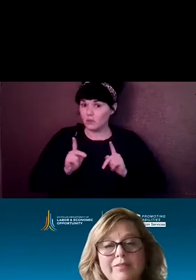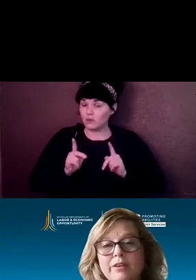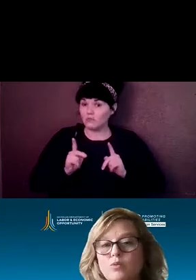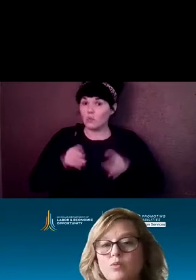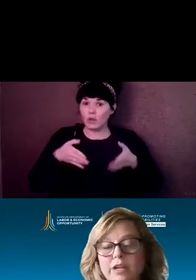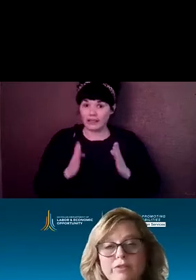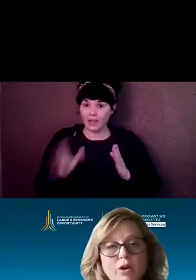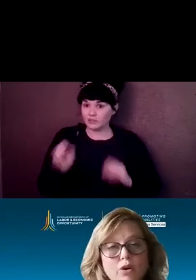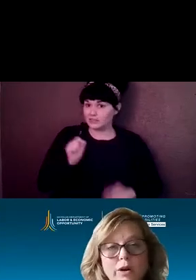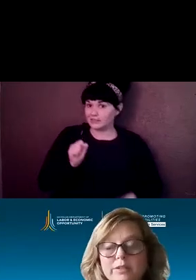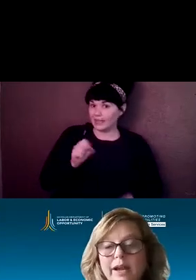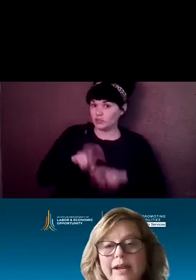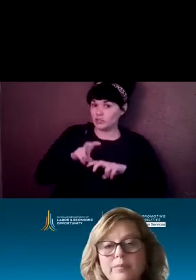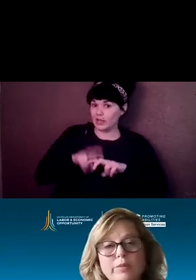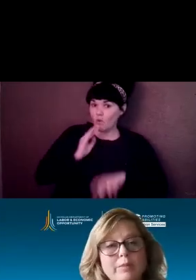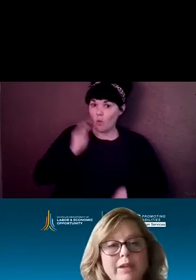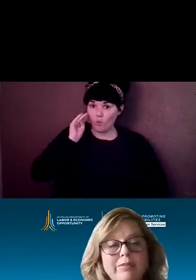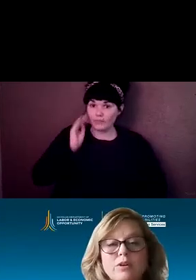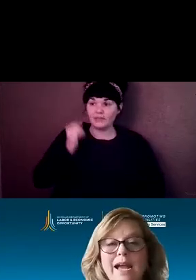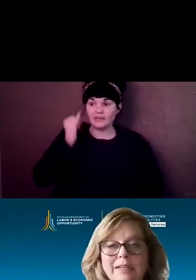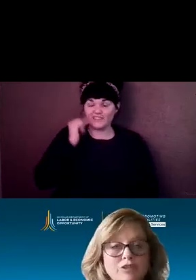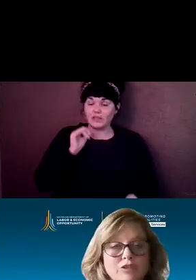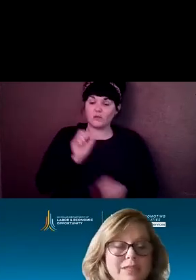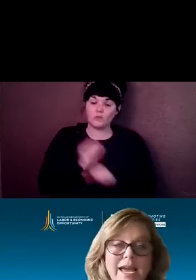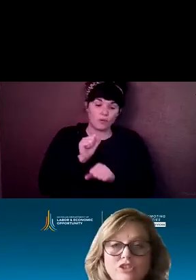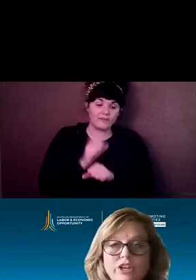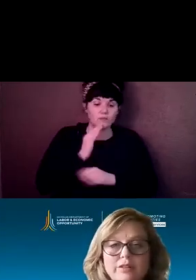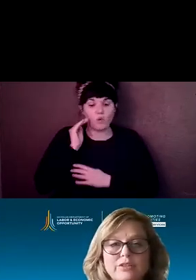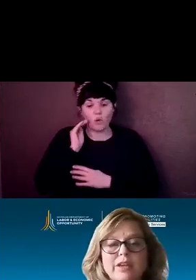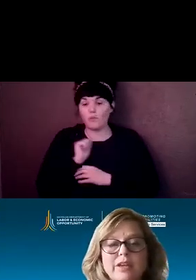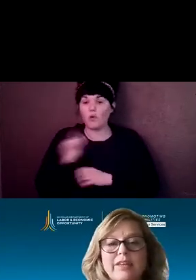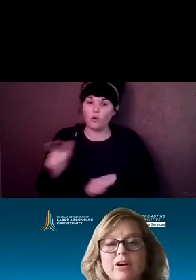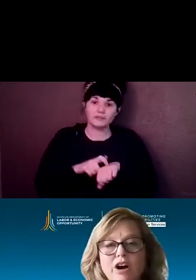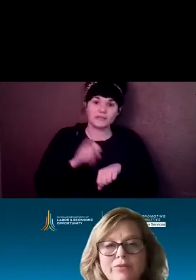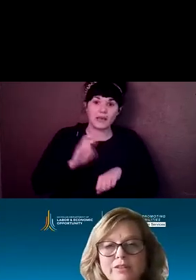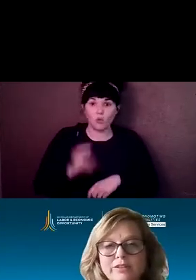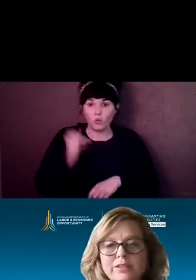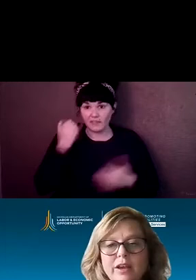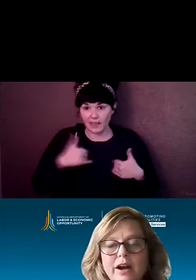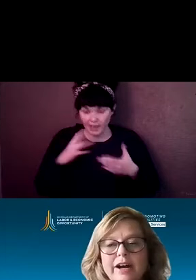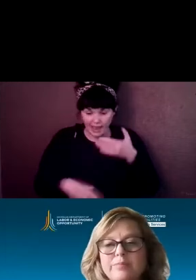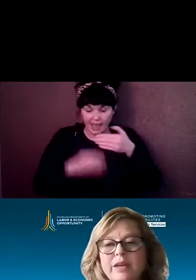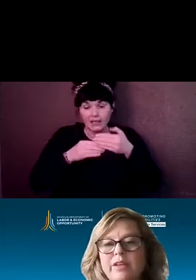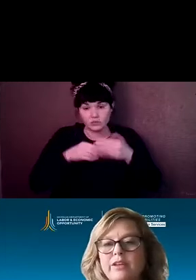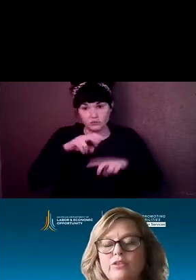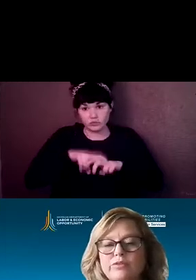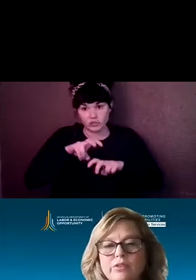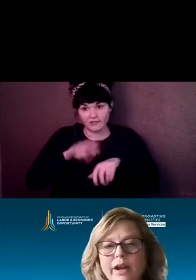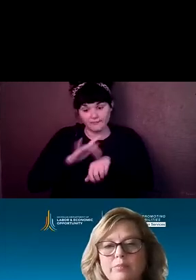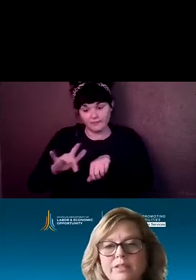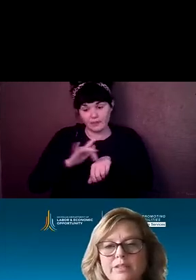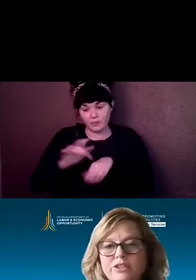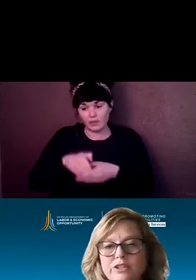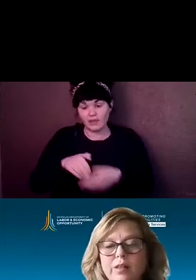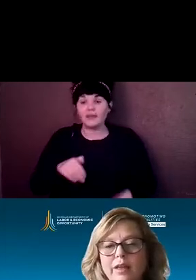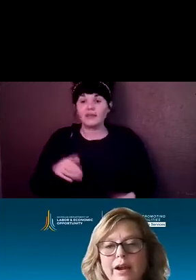if they're working from home all the time, or maybe there were extra task chairs in the office that they could use for their